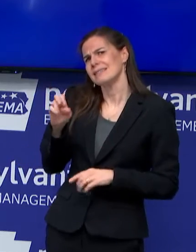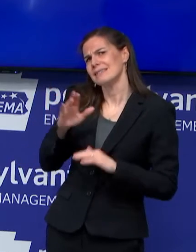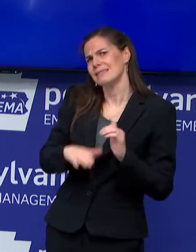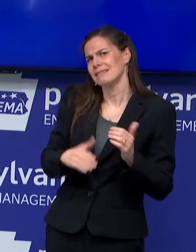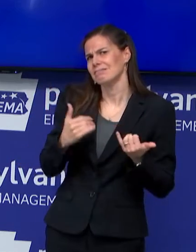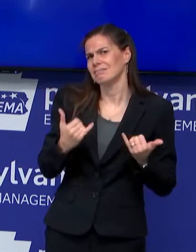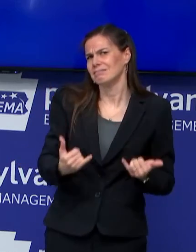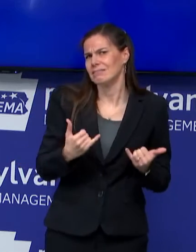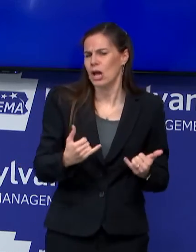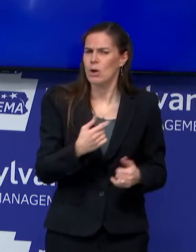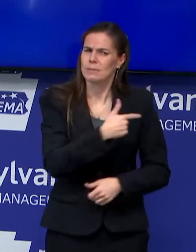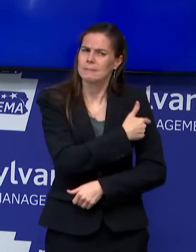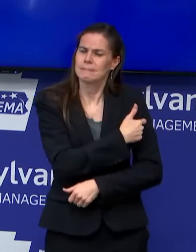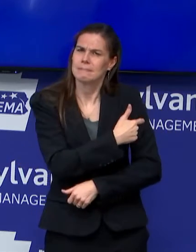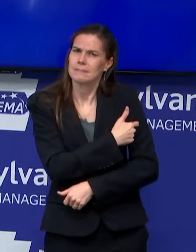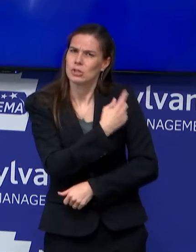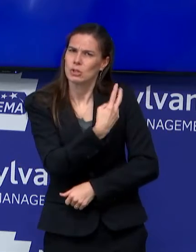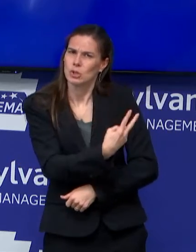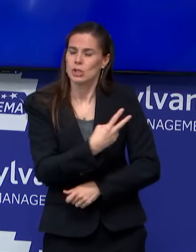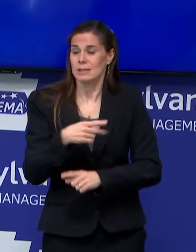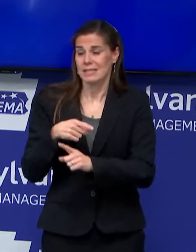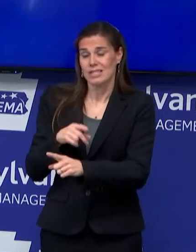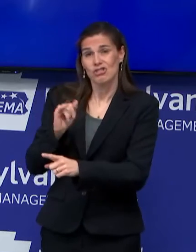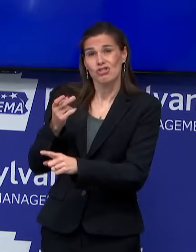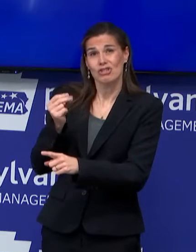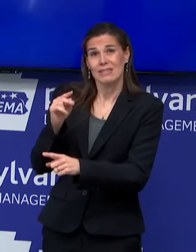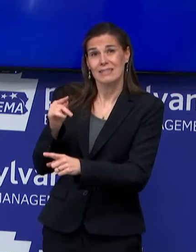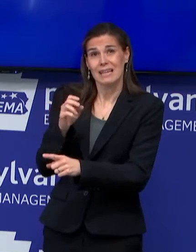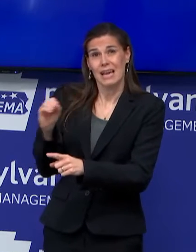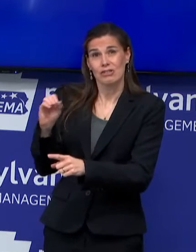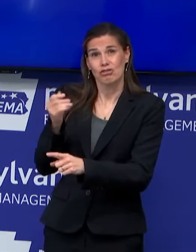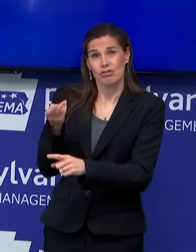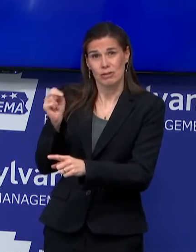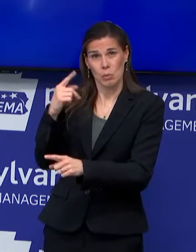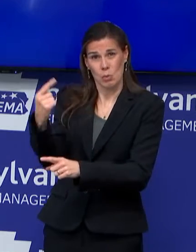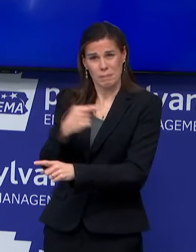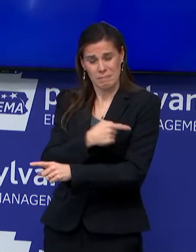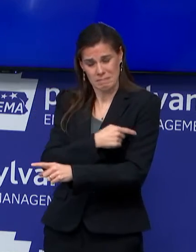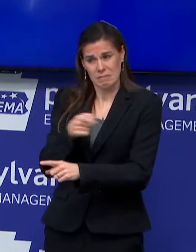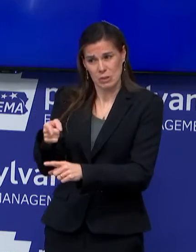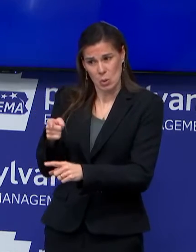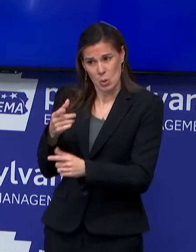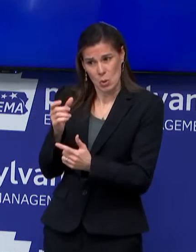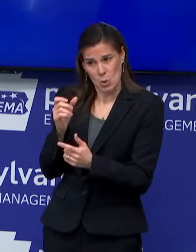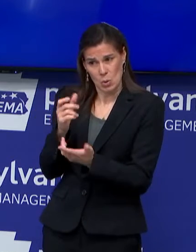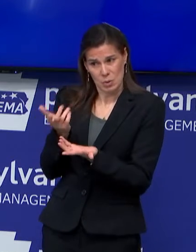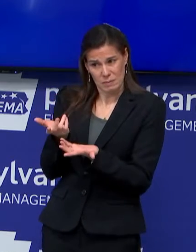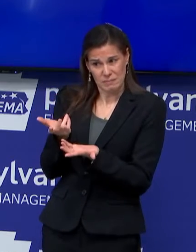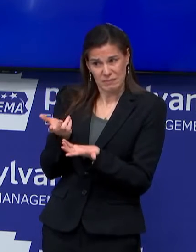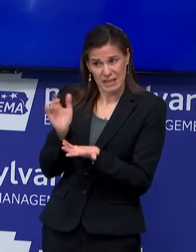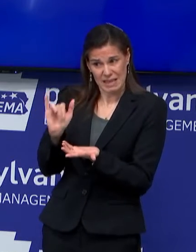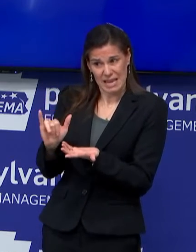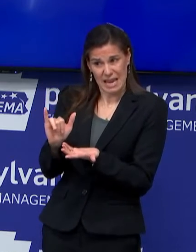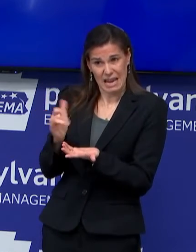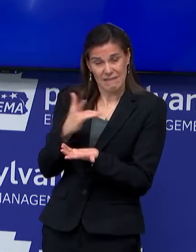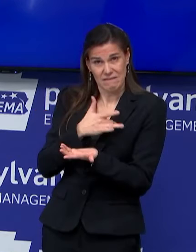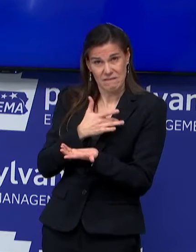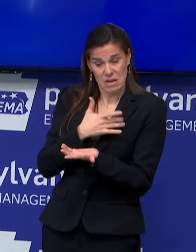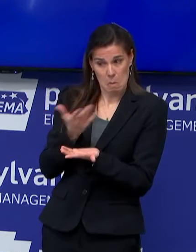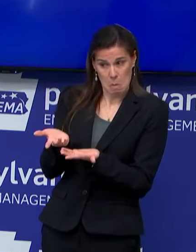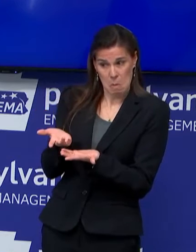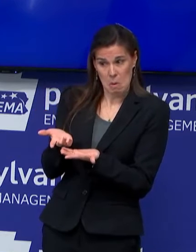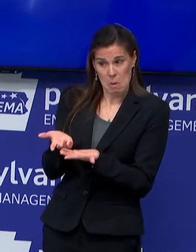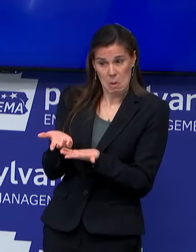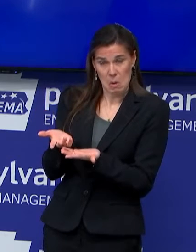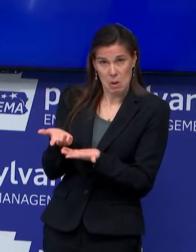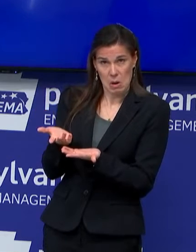already using. So how do you make sure it gets into the arms of people with less concern, but also that it's not criticized as to